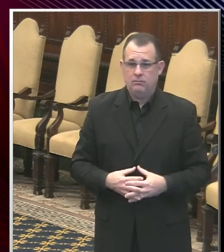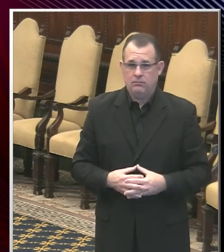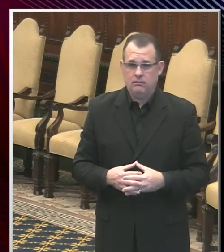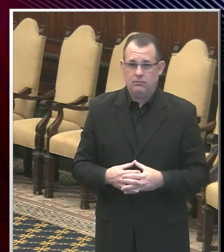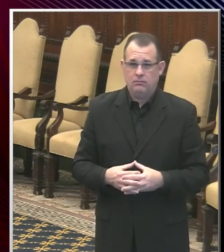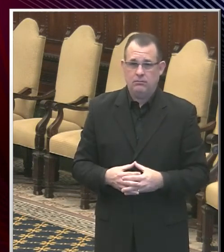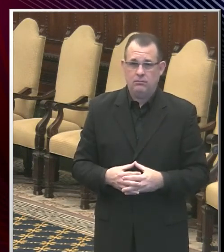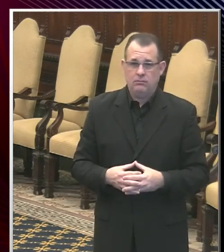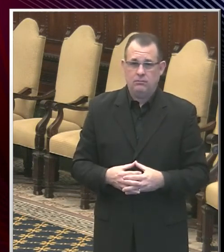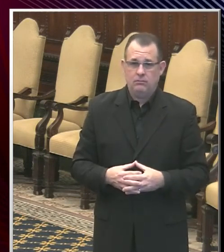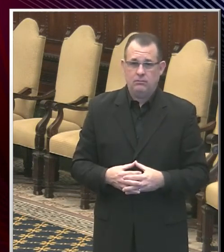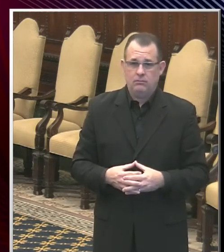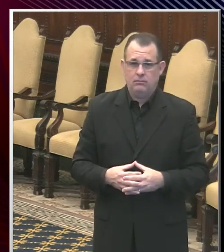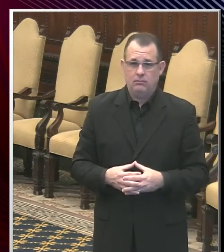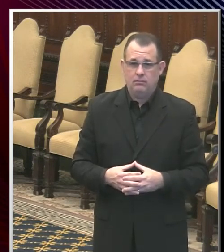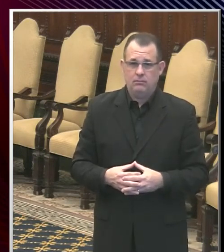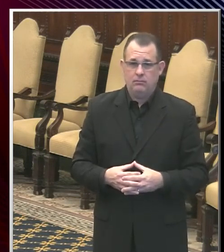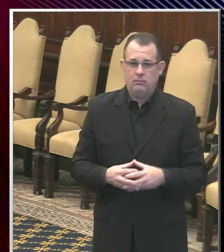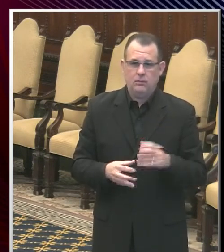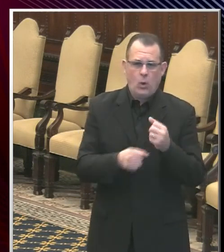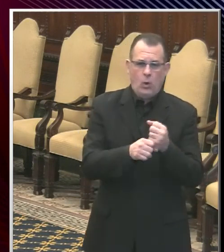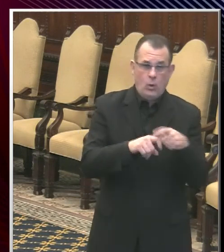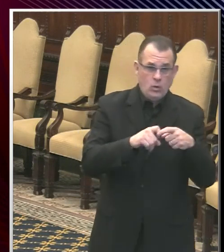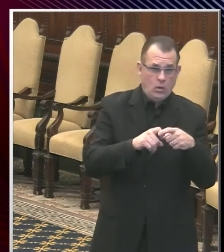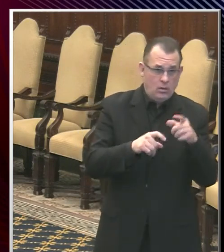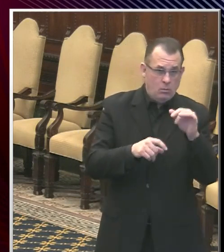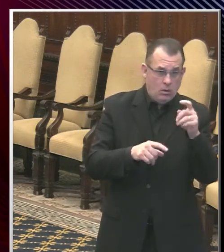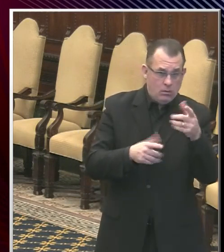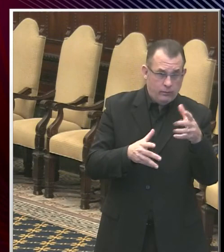Let's unmute you there. Hold on one second.